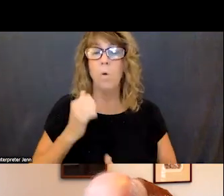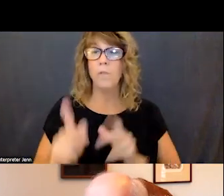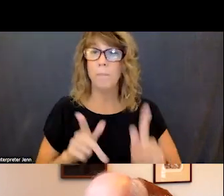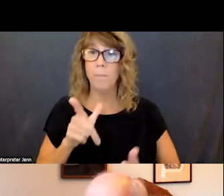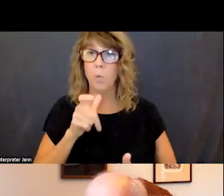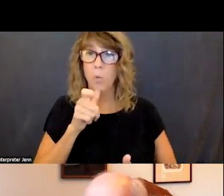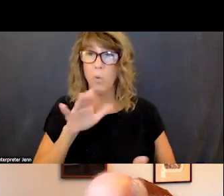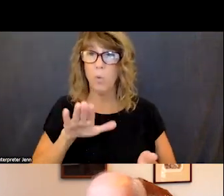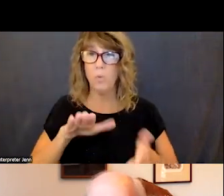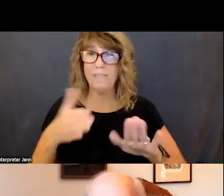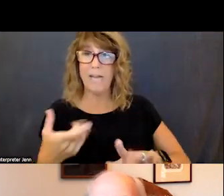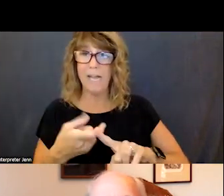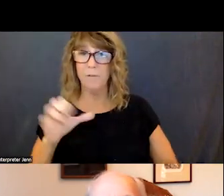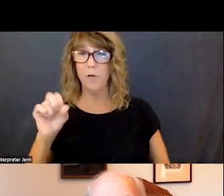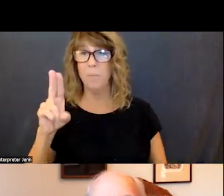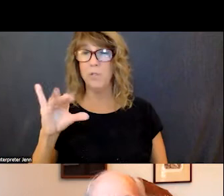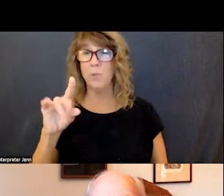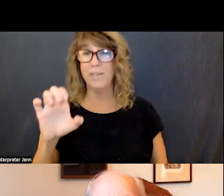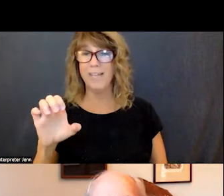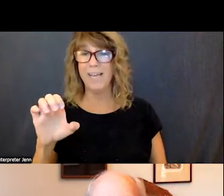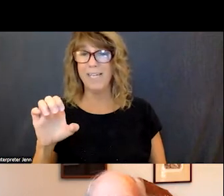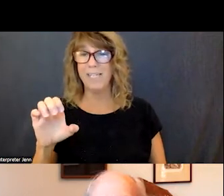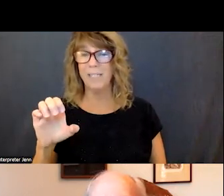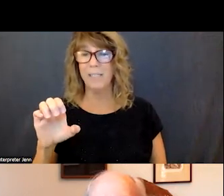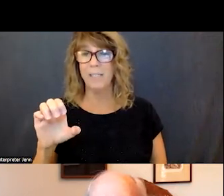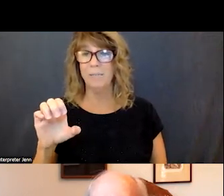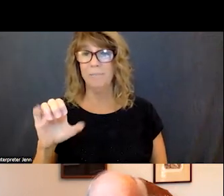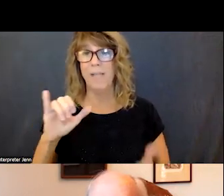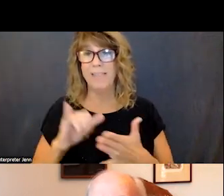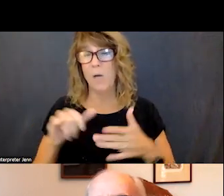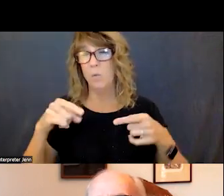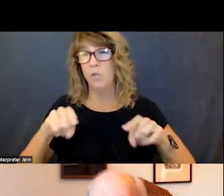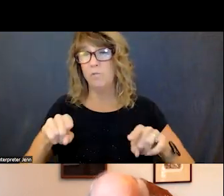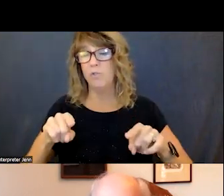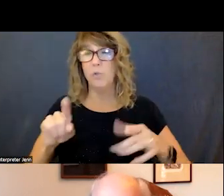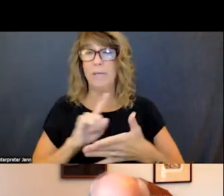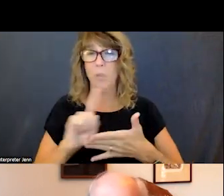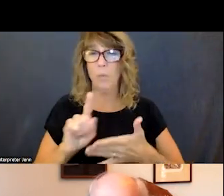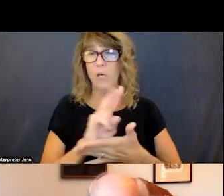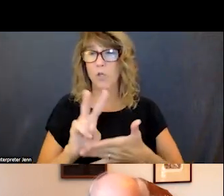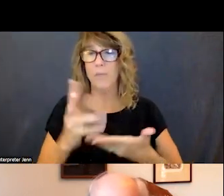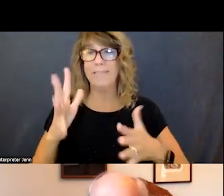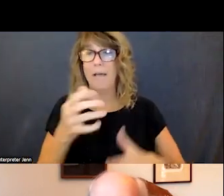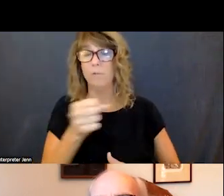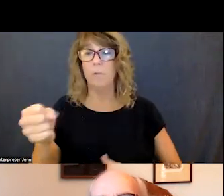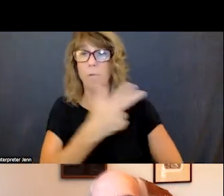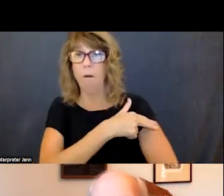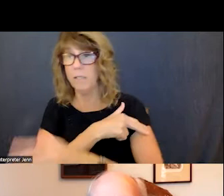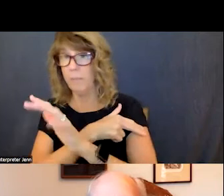die by suicide will do so in the week or two after being in the hospital.